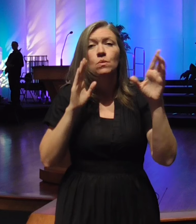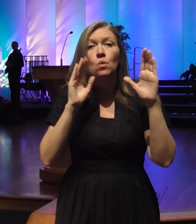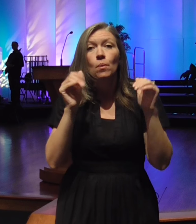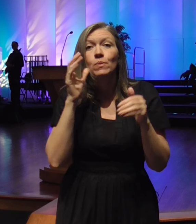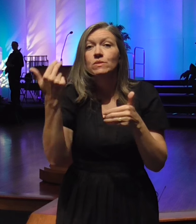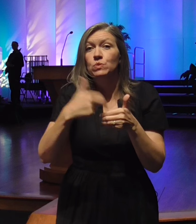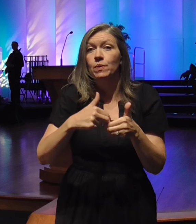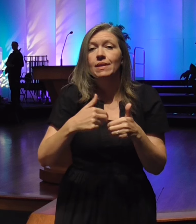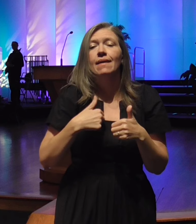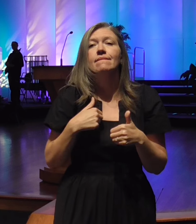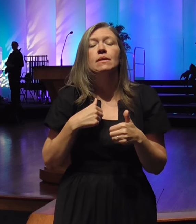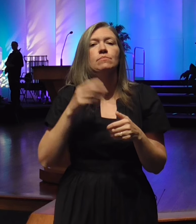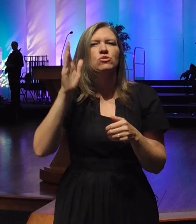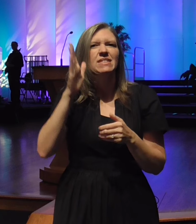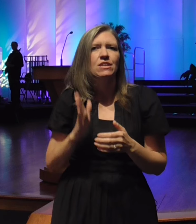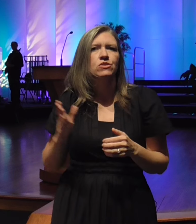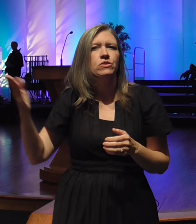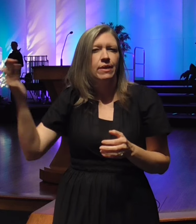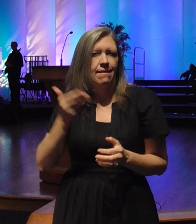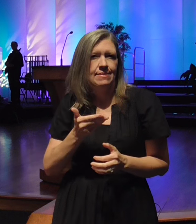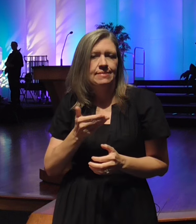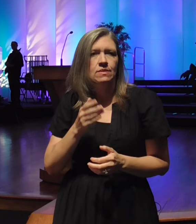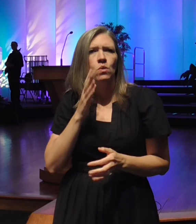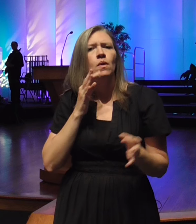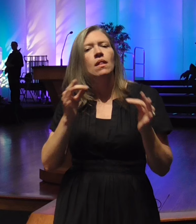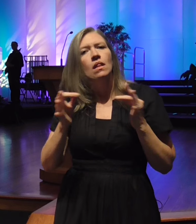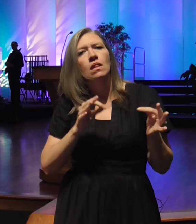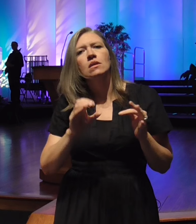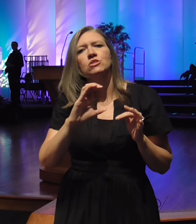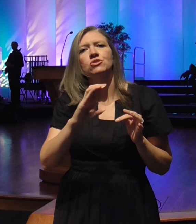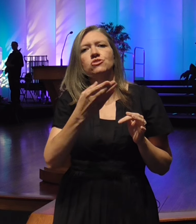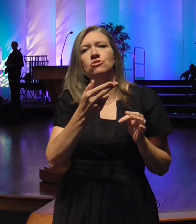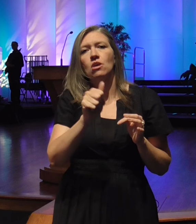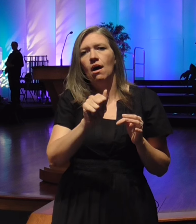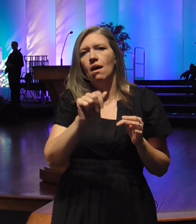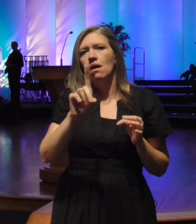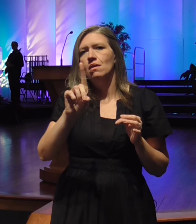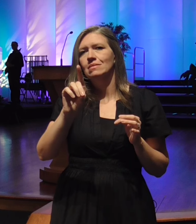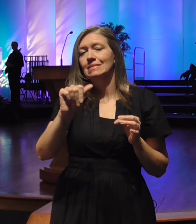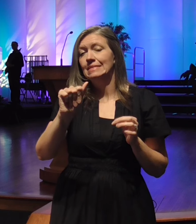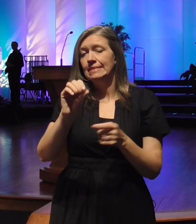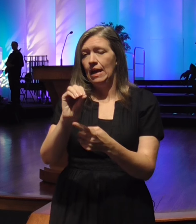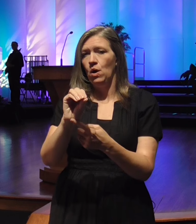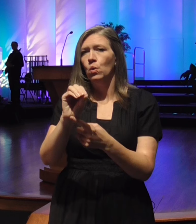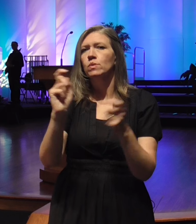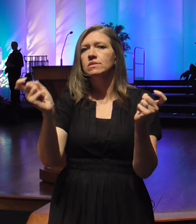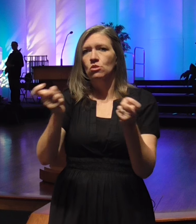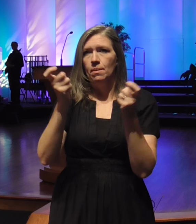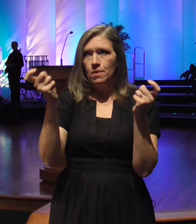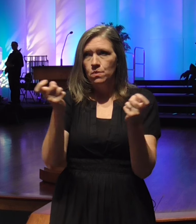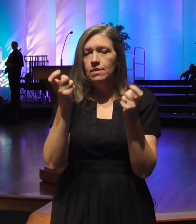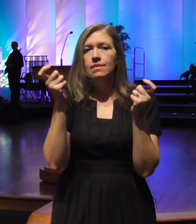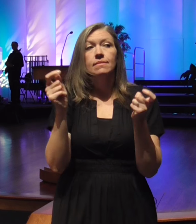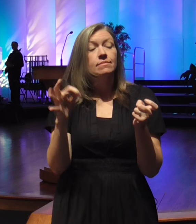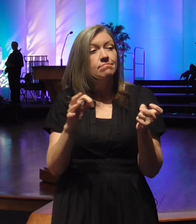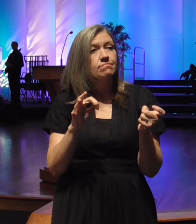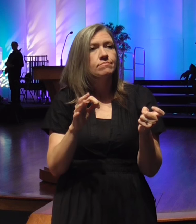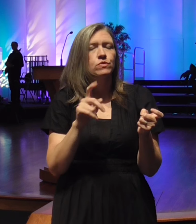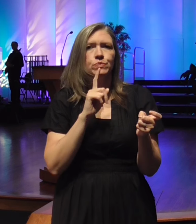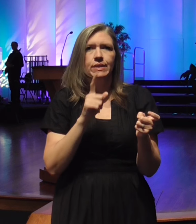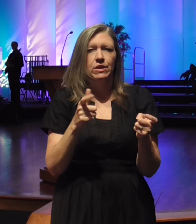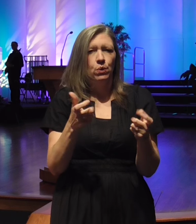Zen tea ceremony over in the Vote, the seminar rooms. I hope you'll join us. We have a guest presenter who is going to